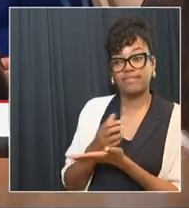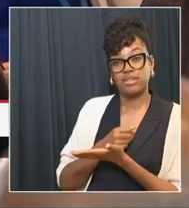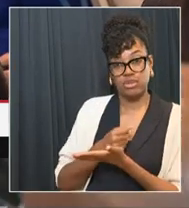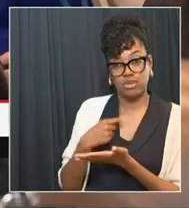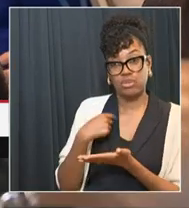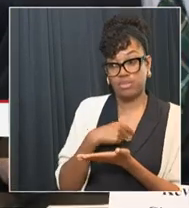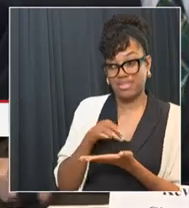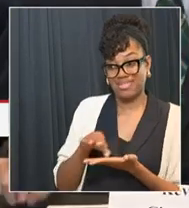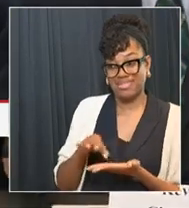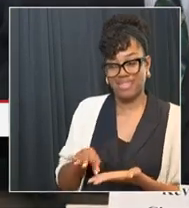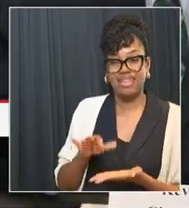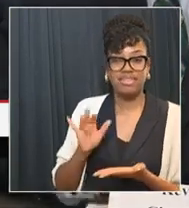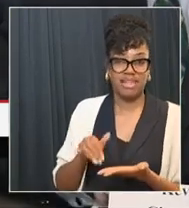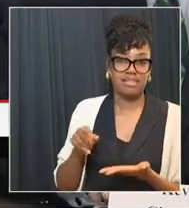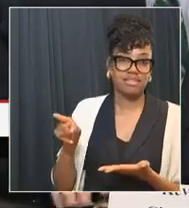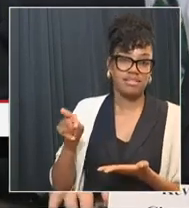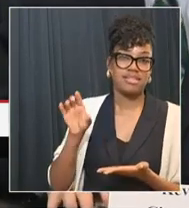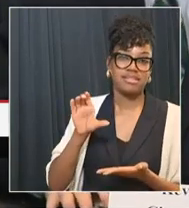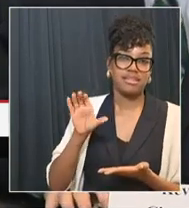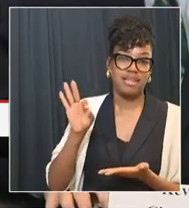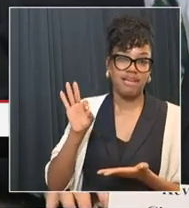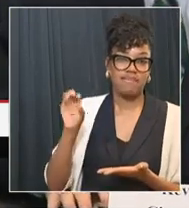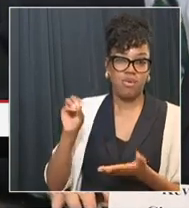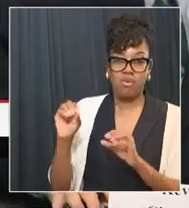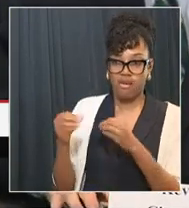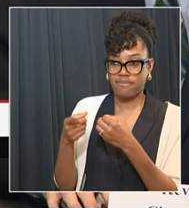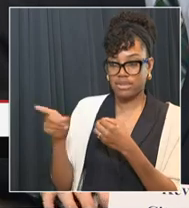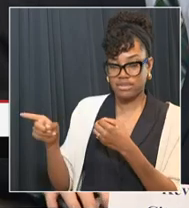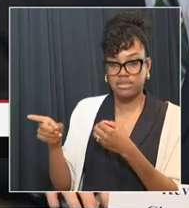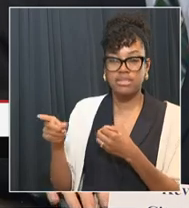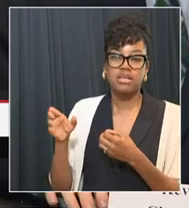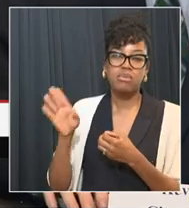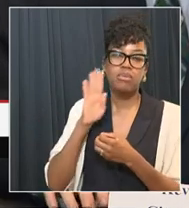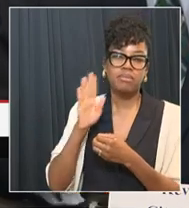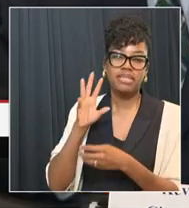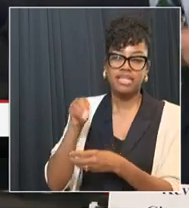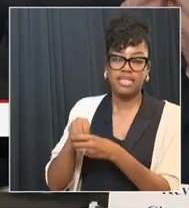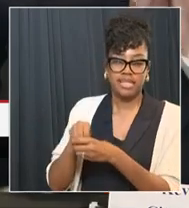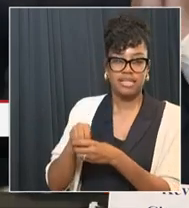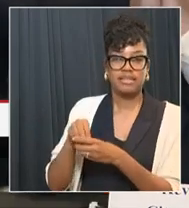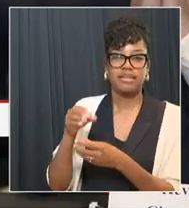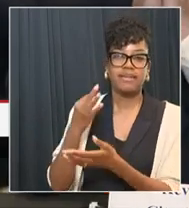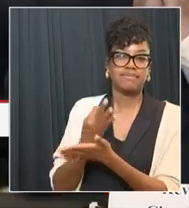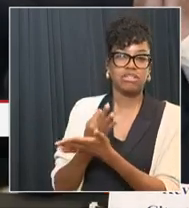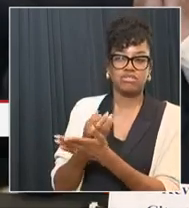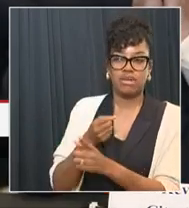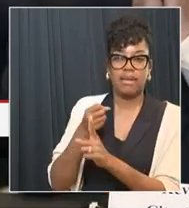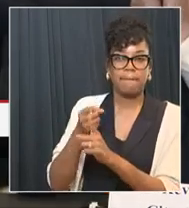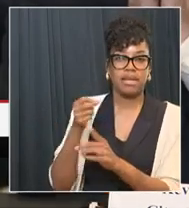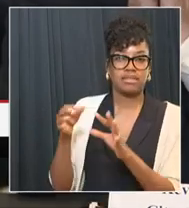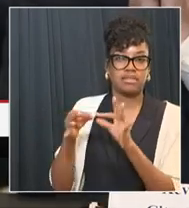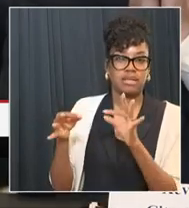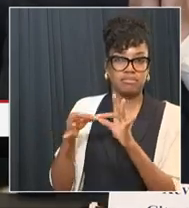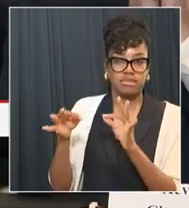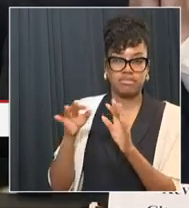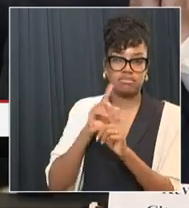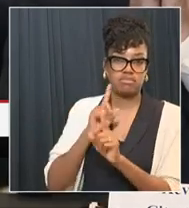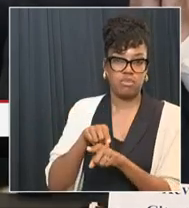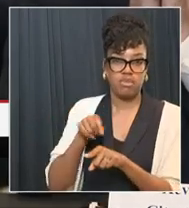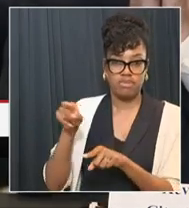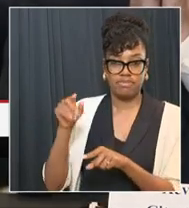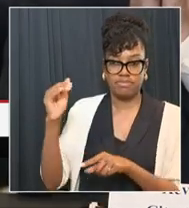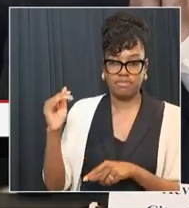CFO's office. So anything would be in the fiscal impact statement. On the red tape and reducing barriers to growth slide, so slide